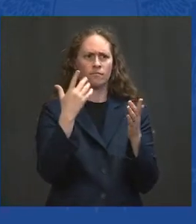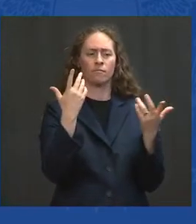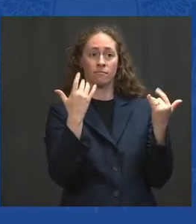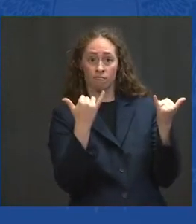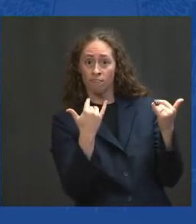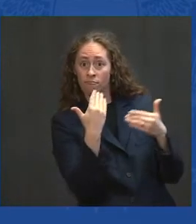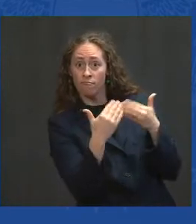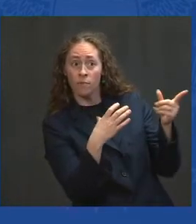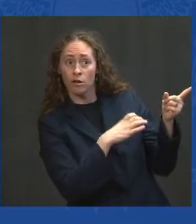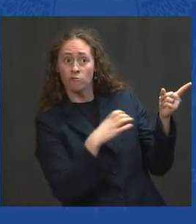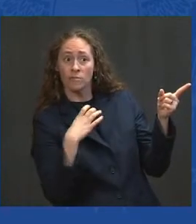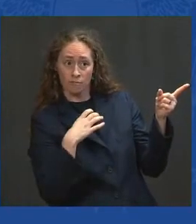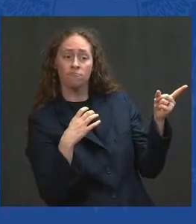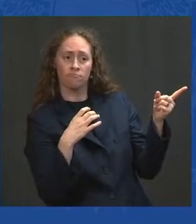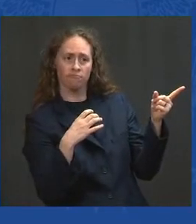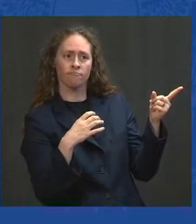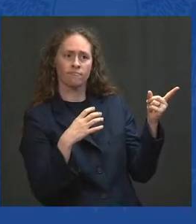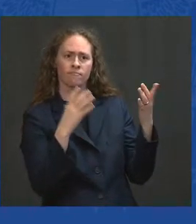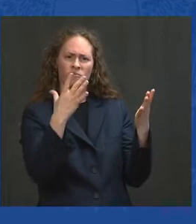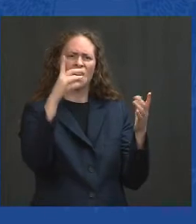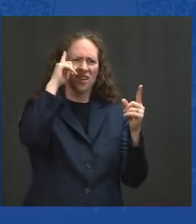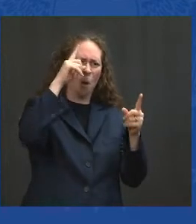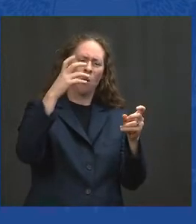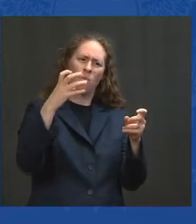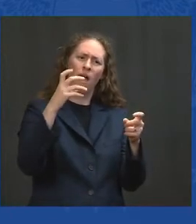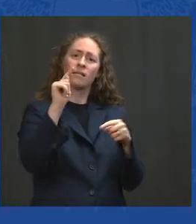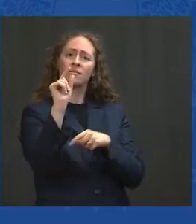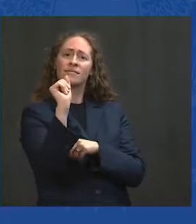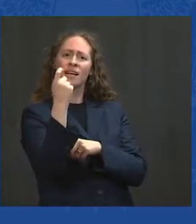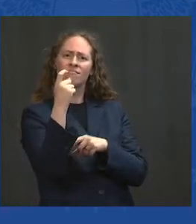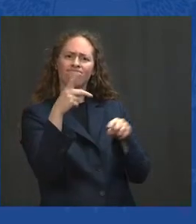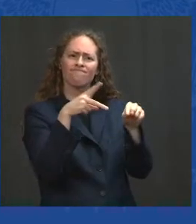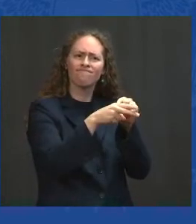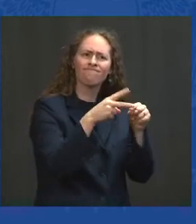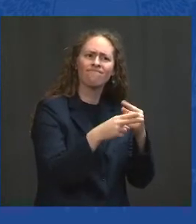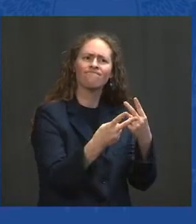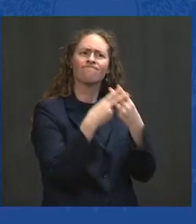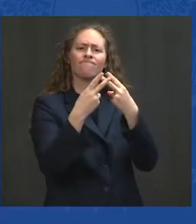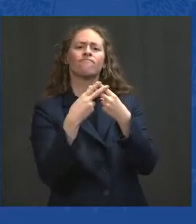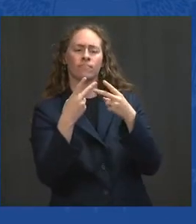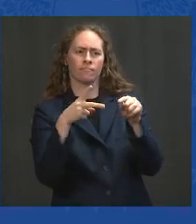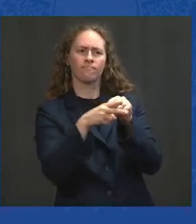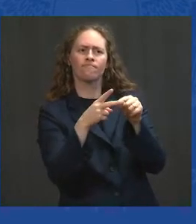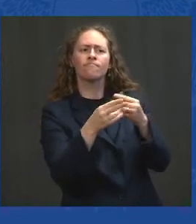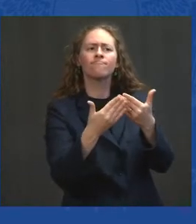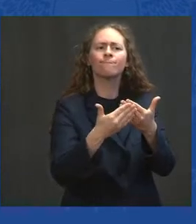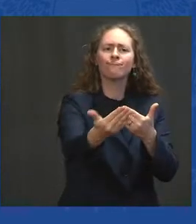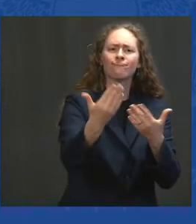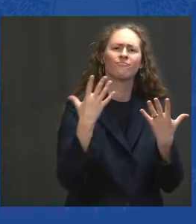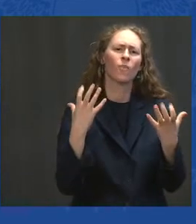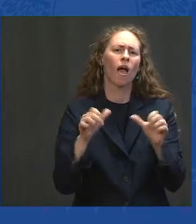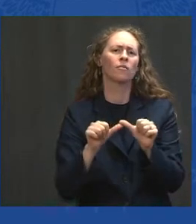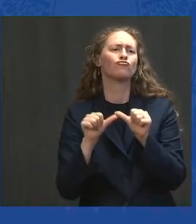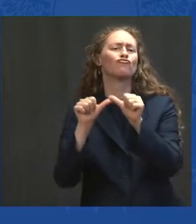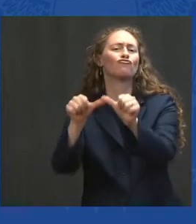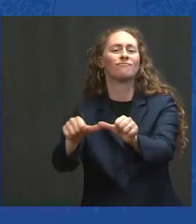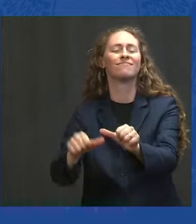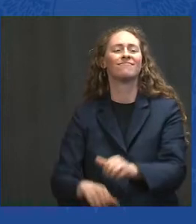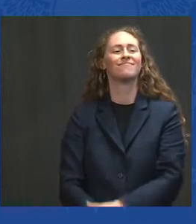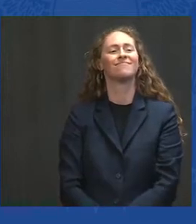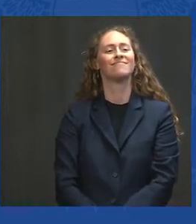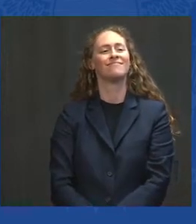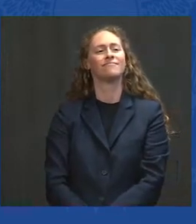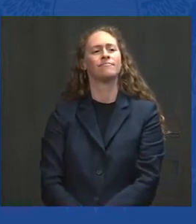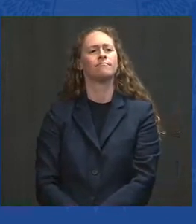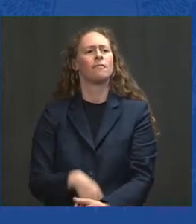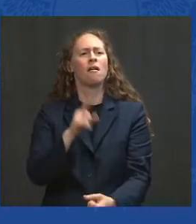this tax cut for working families in place for years to come. We shouldn't let taxes go up on working families. We shouldn't